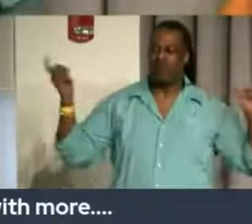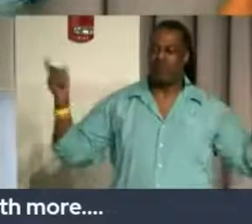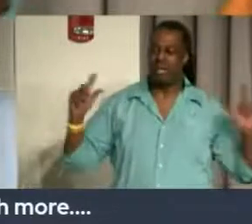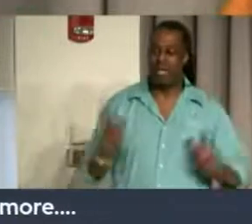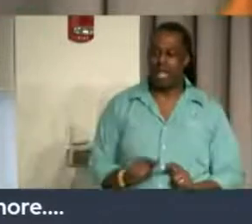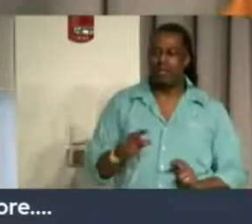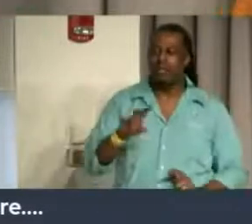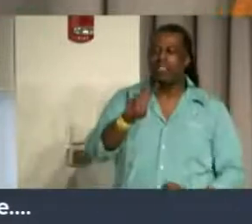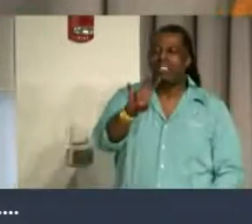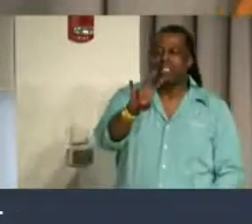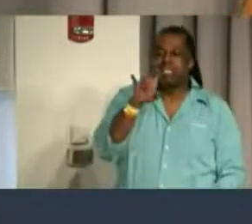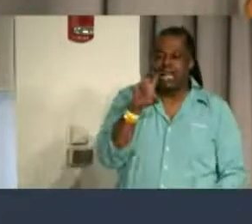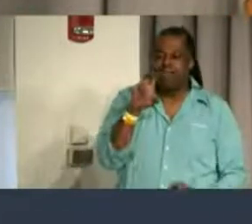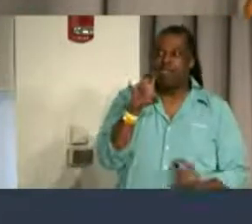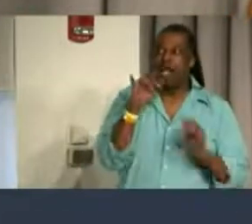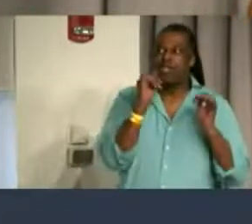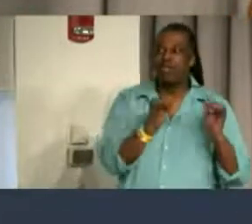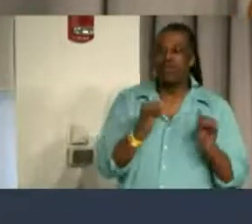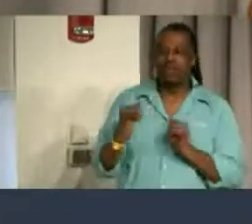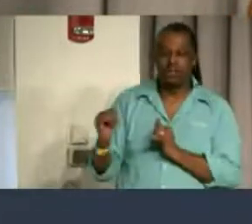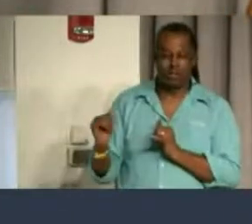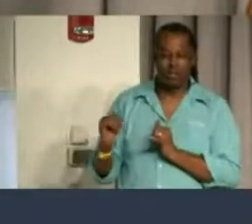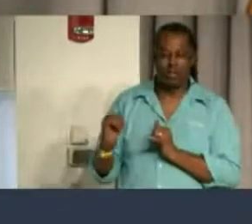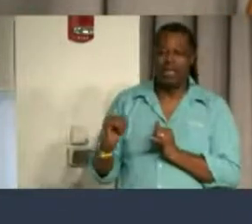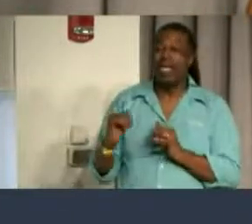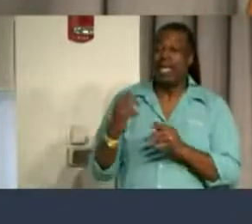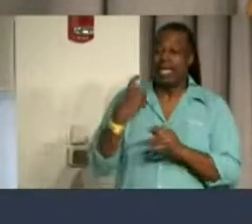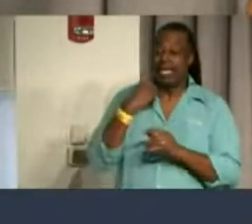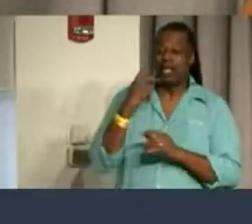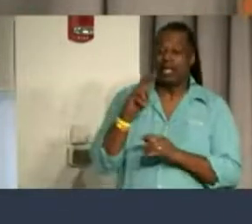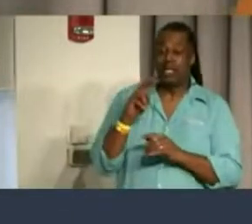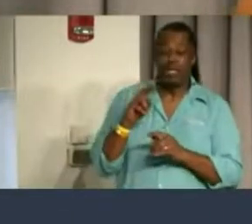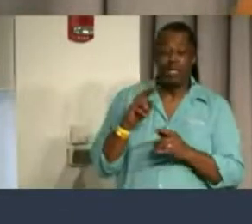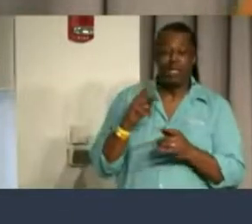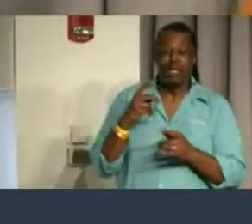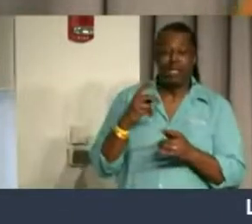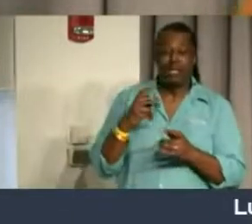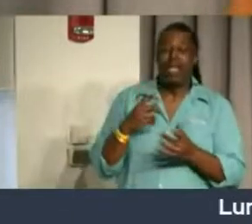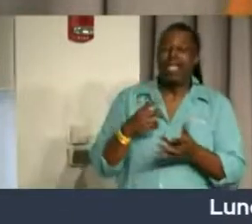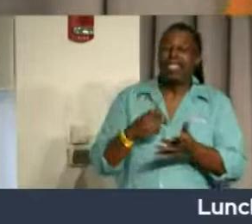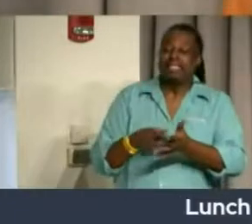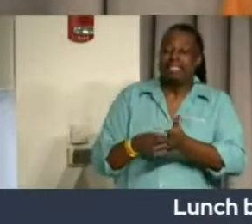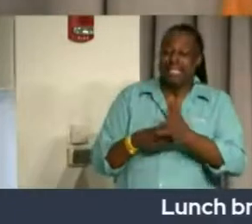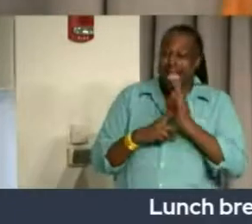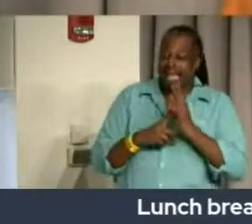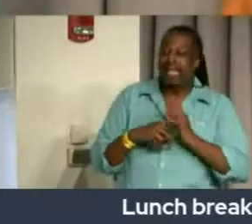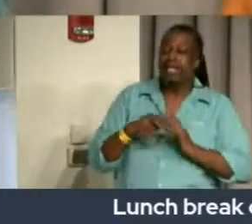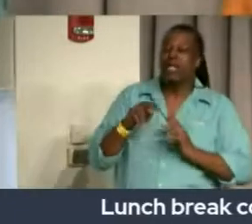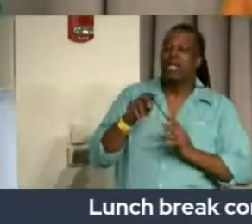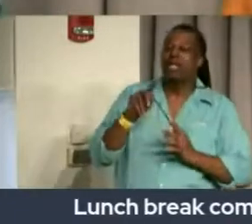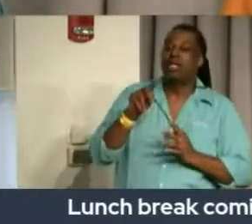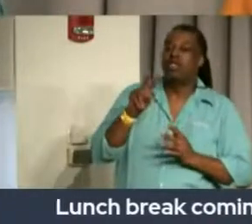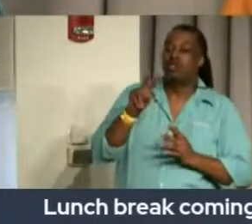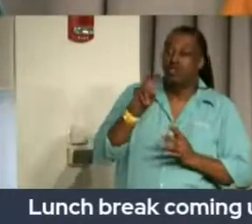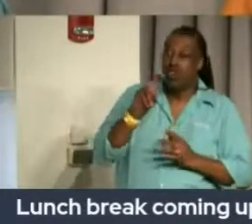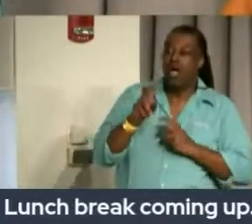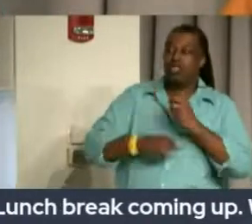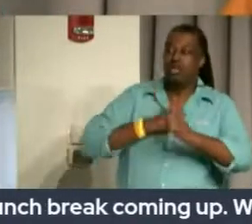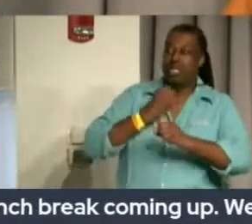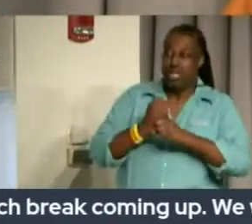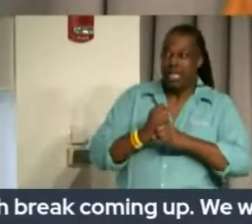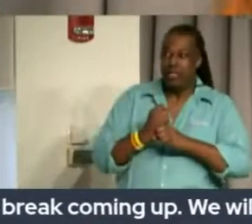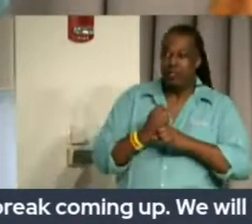700 of us. It's 200 years to come back to about 10,000 of us now.